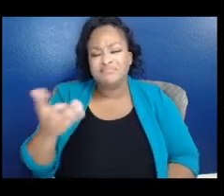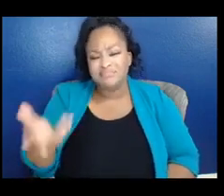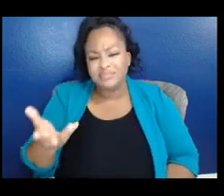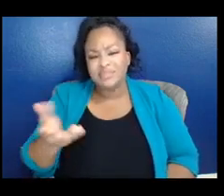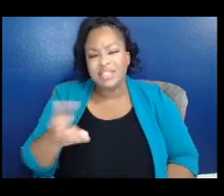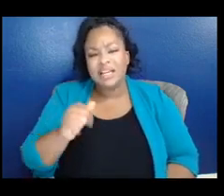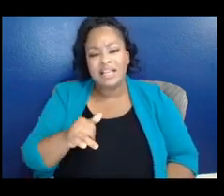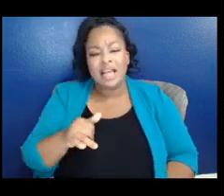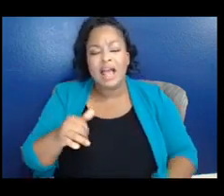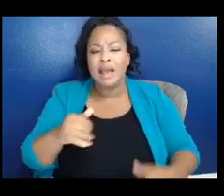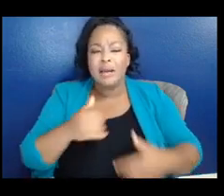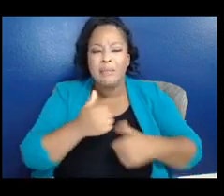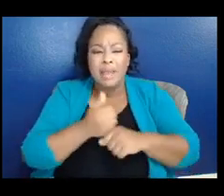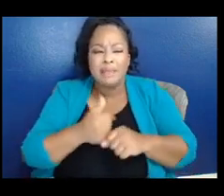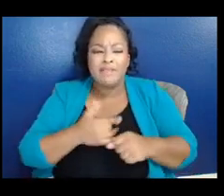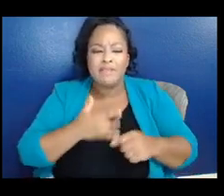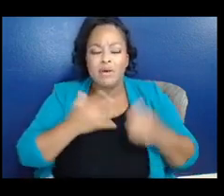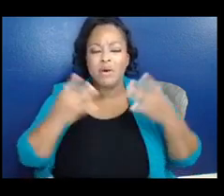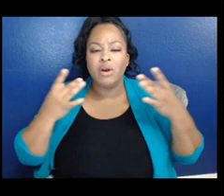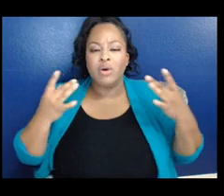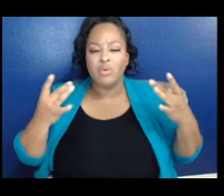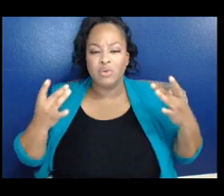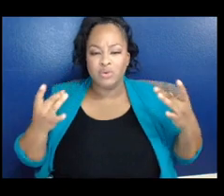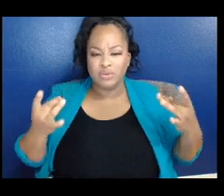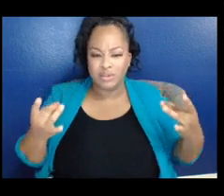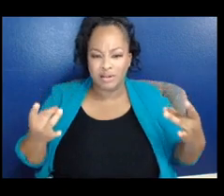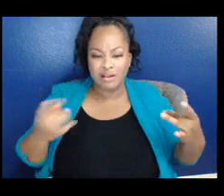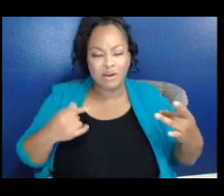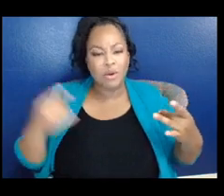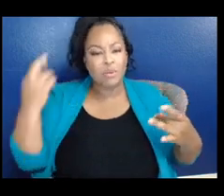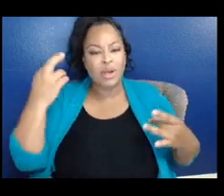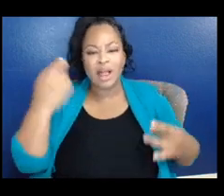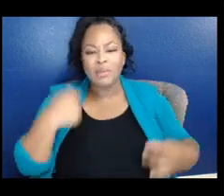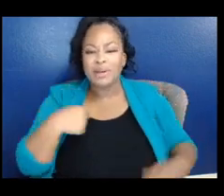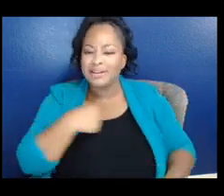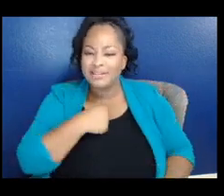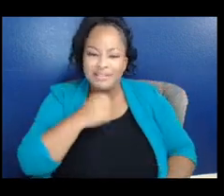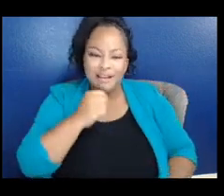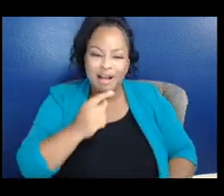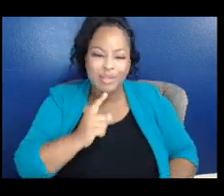of did a little woo-saw moment for us and realizing that we